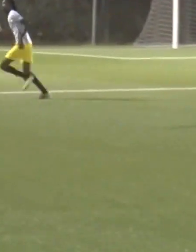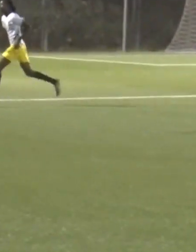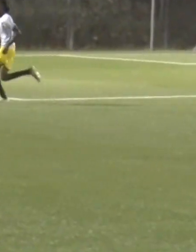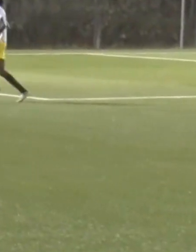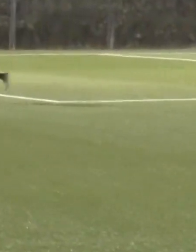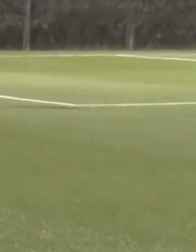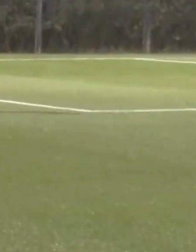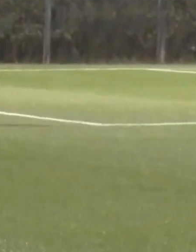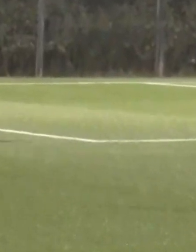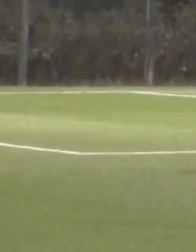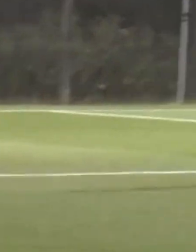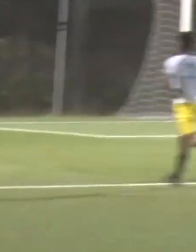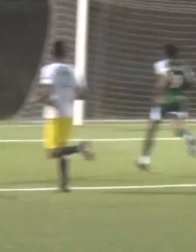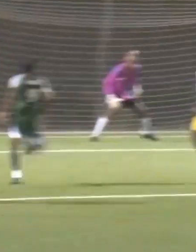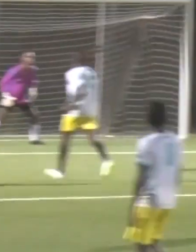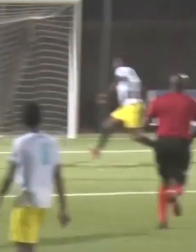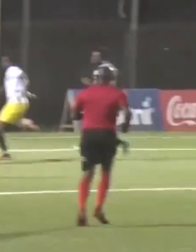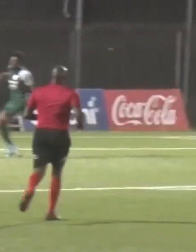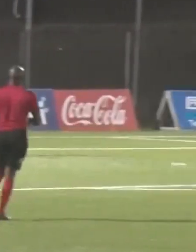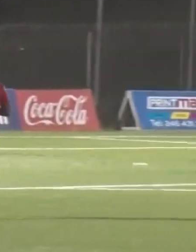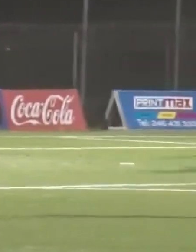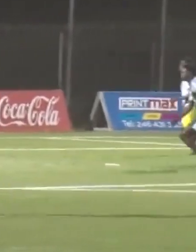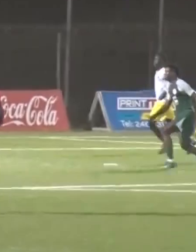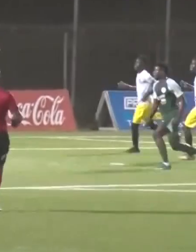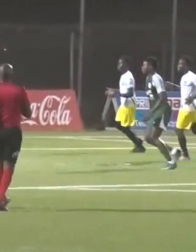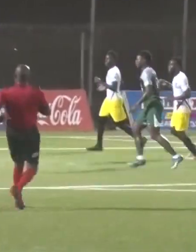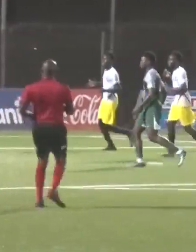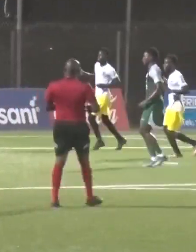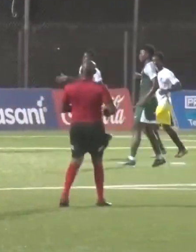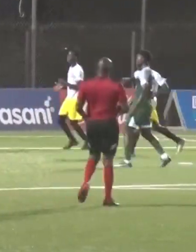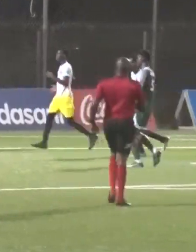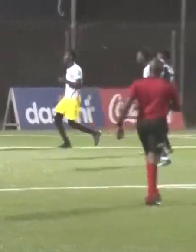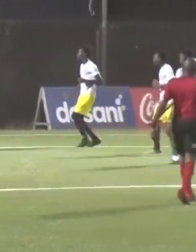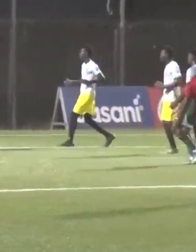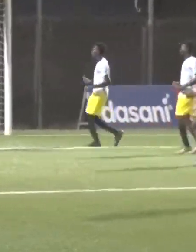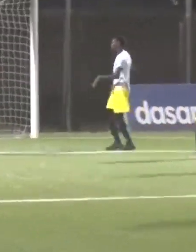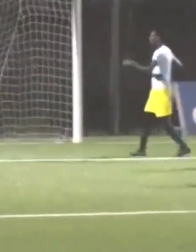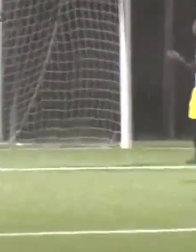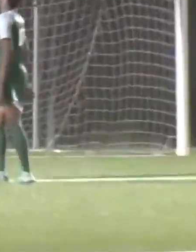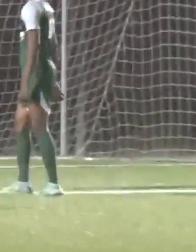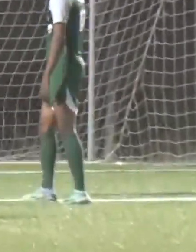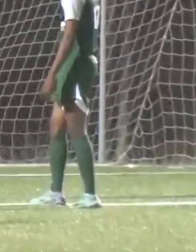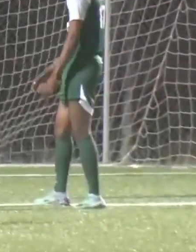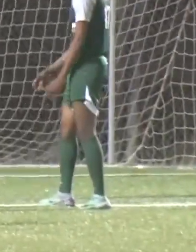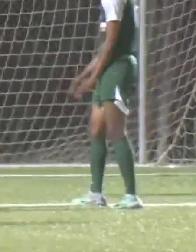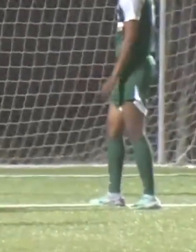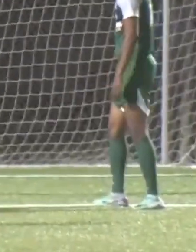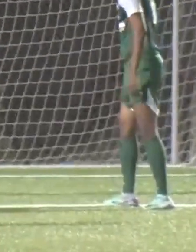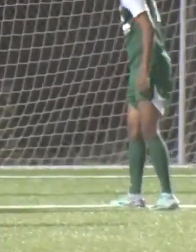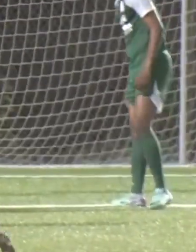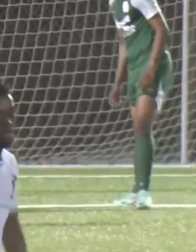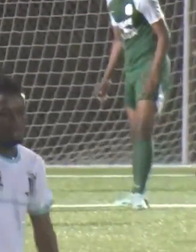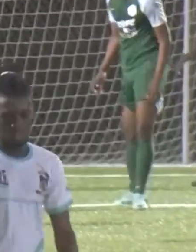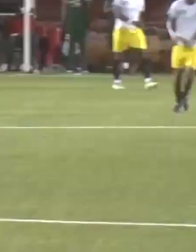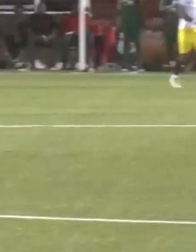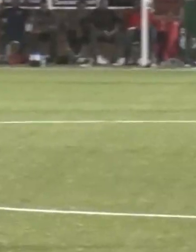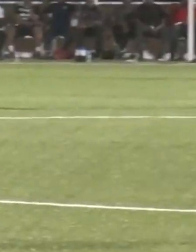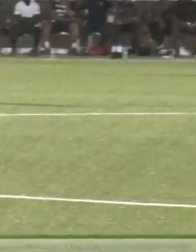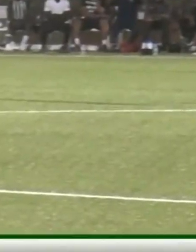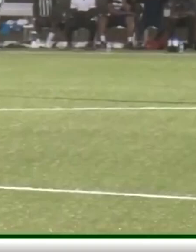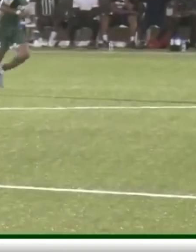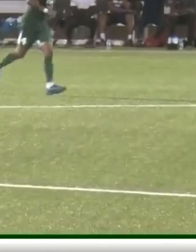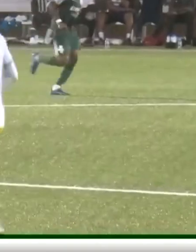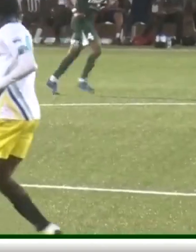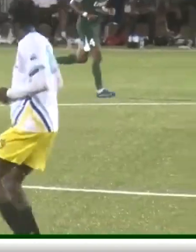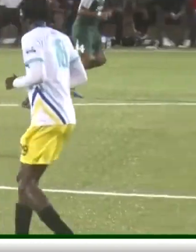paying the penalty for sloppy work at the back, and James earns himself a brace. 3-0 then at the break. Switch